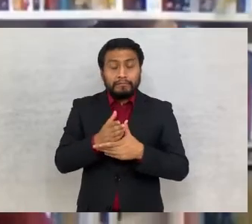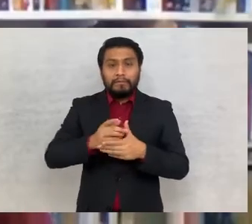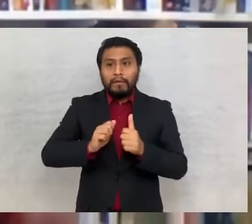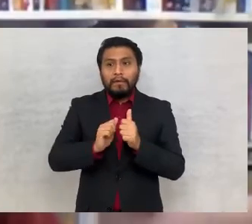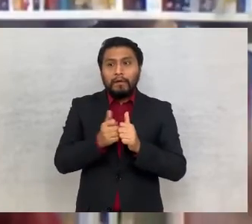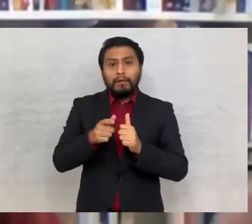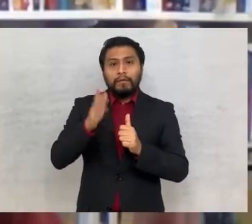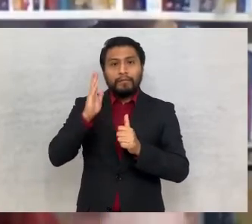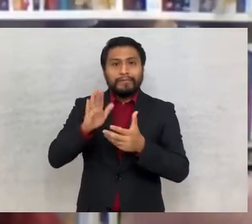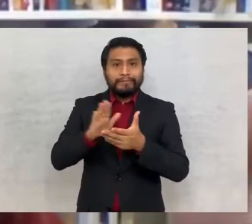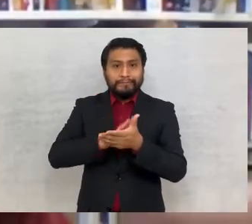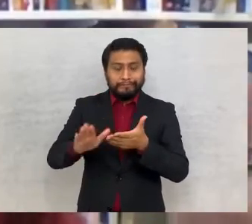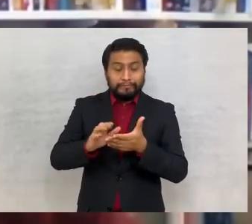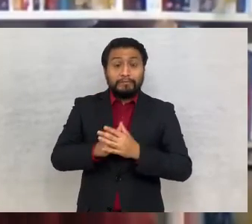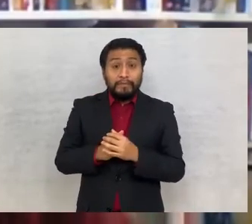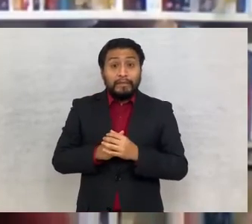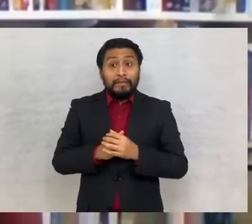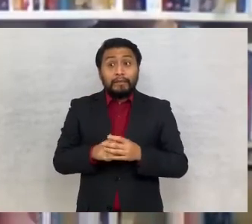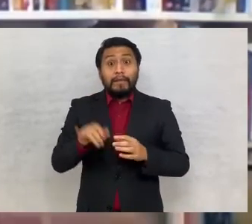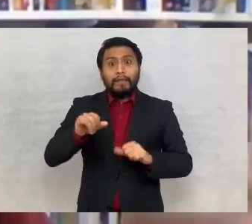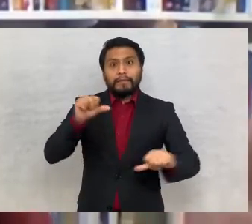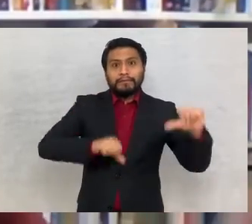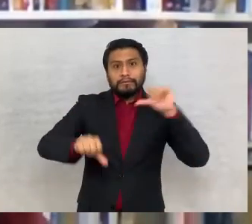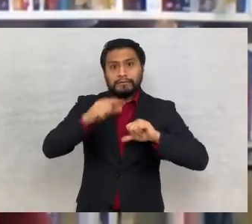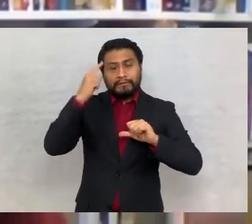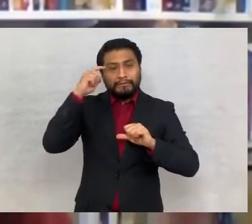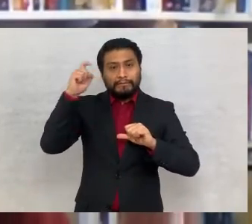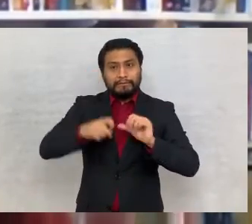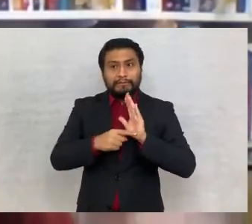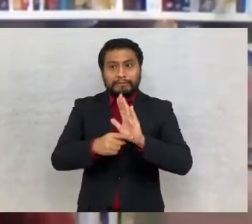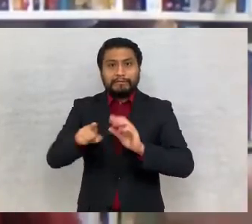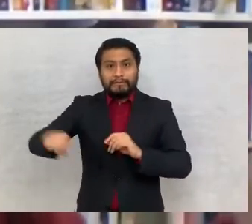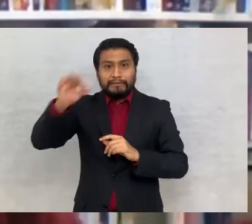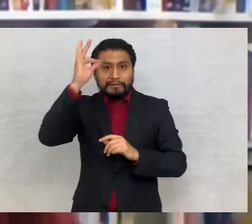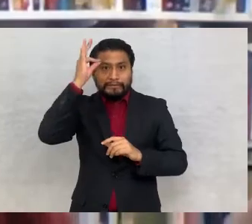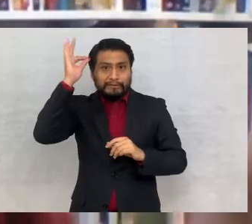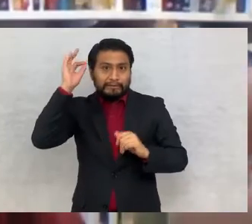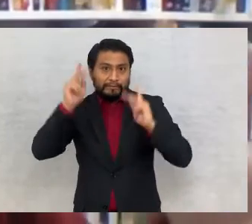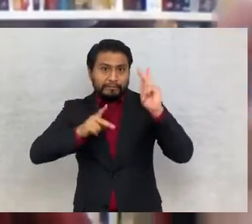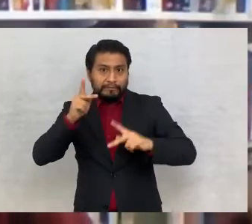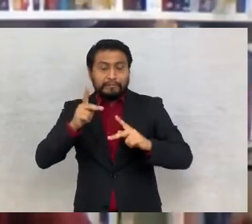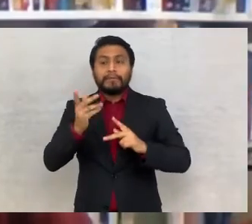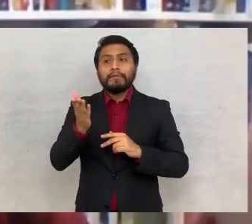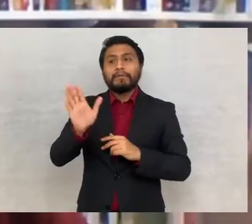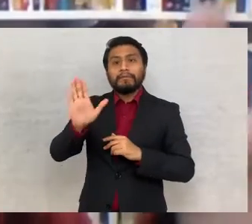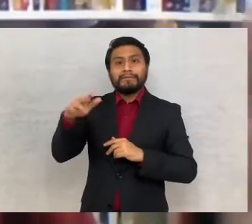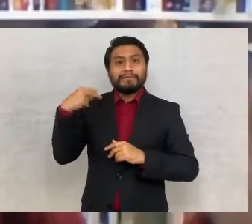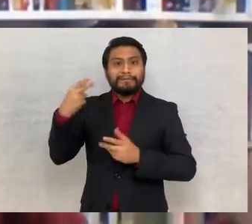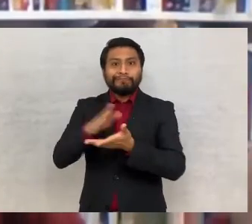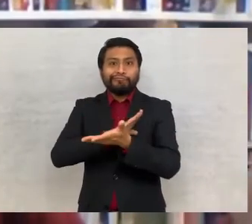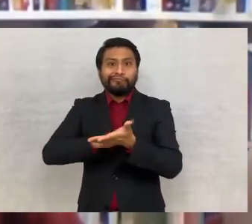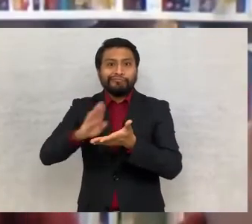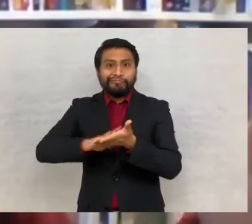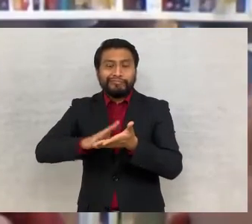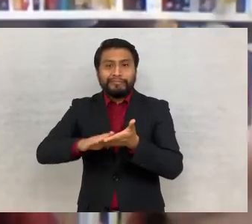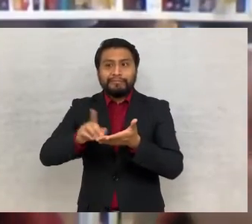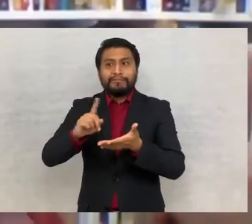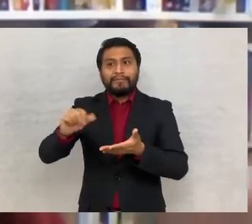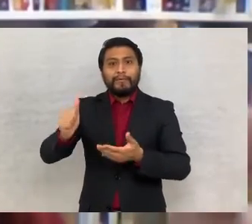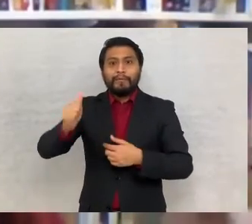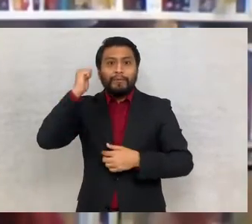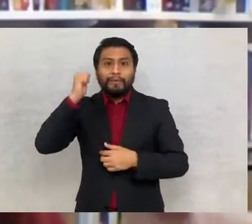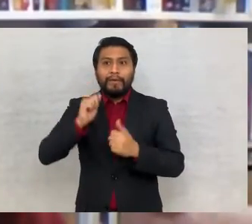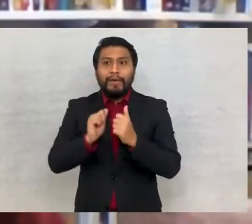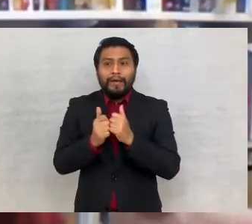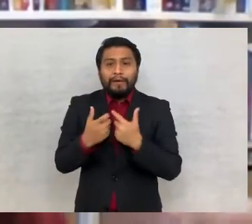population that flocked to see these new exhibition spaces. But at the same time, the exhibits were there to warn them that what they were